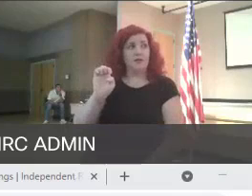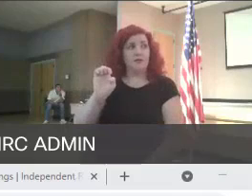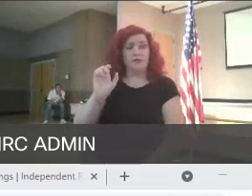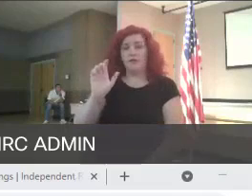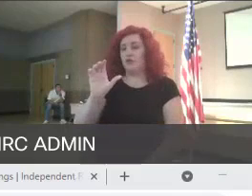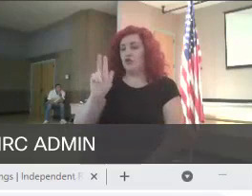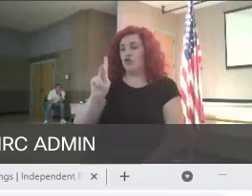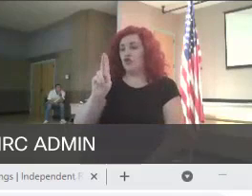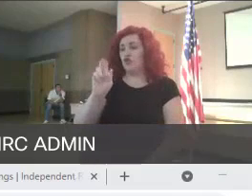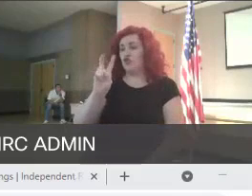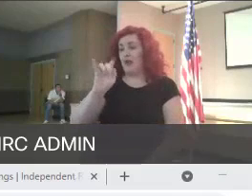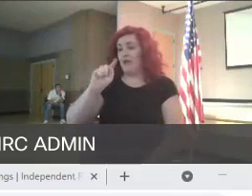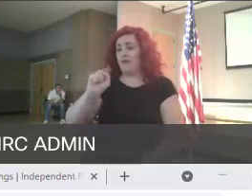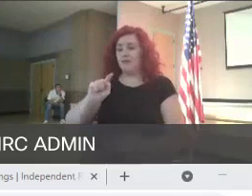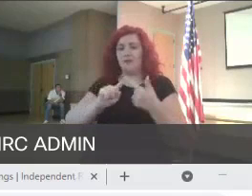Jackie Kravitz, Lynn